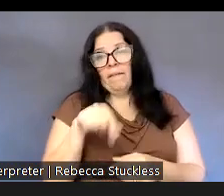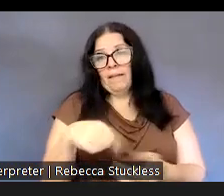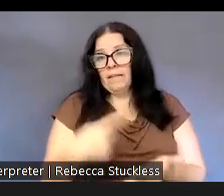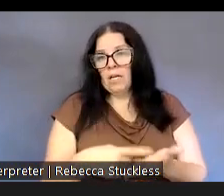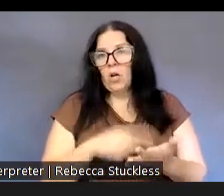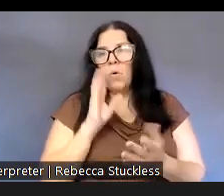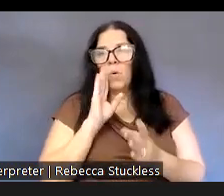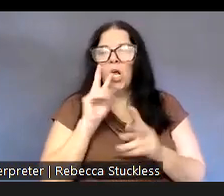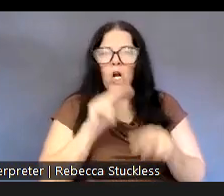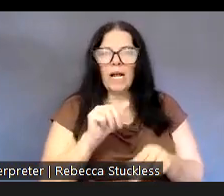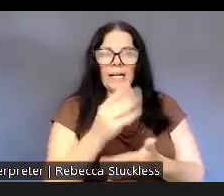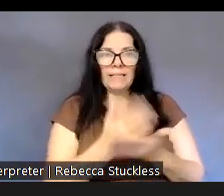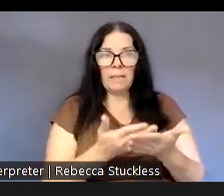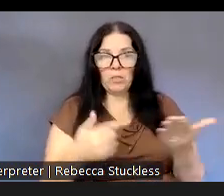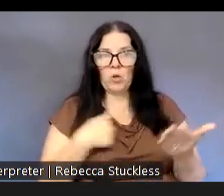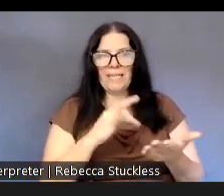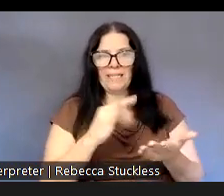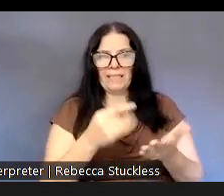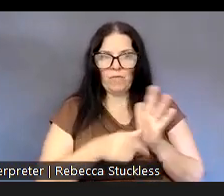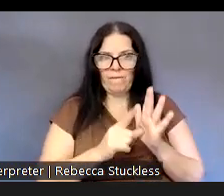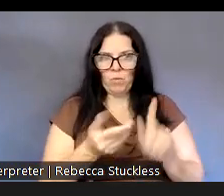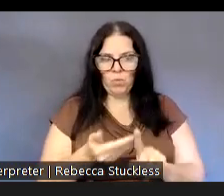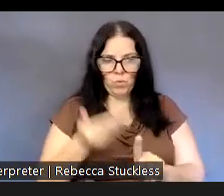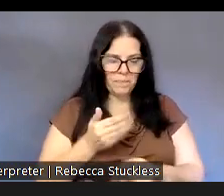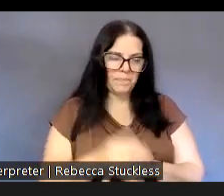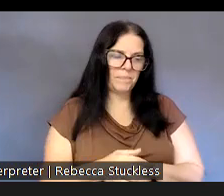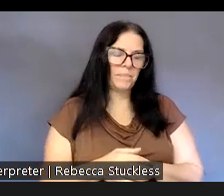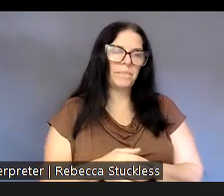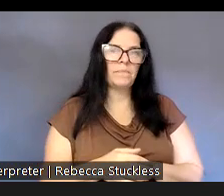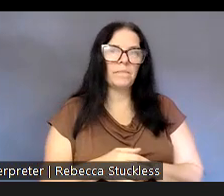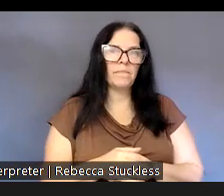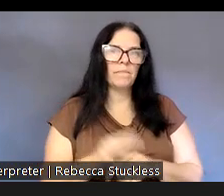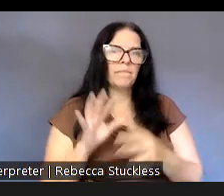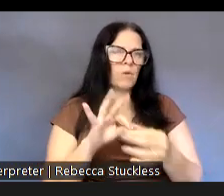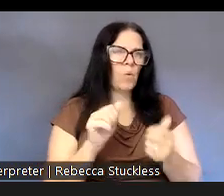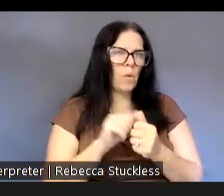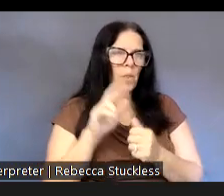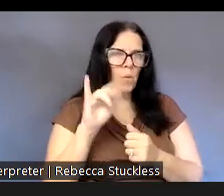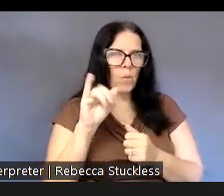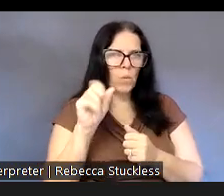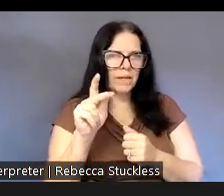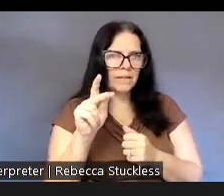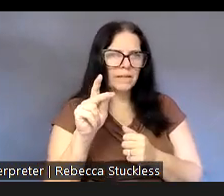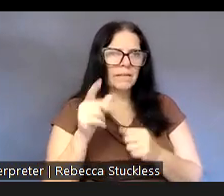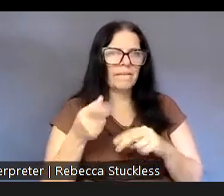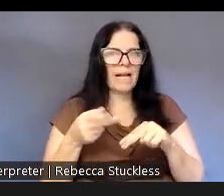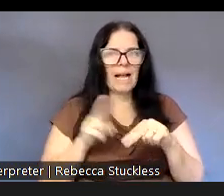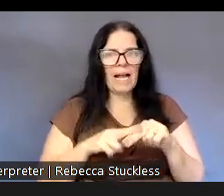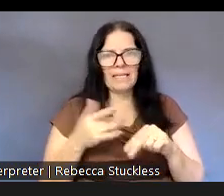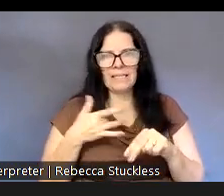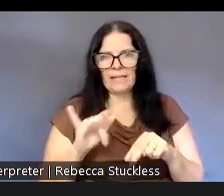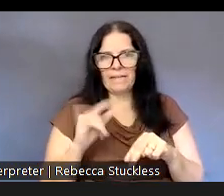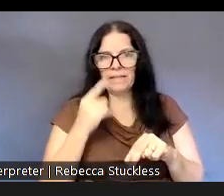some material we covered previously on the risk of heightened sensitivity